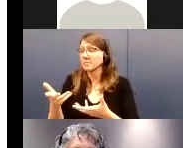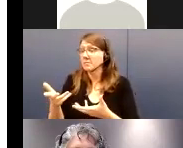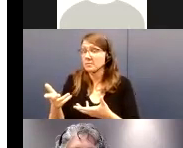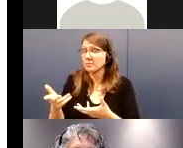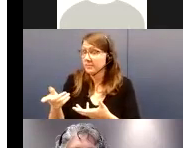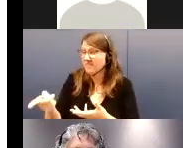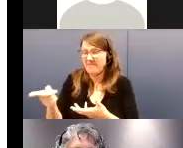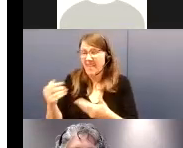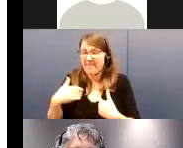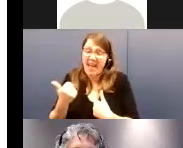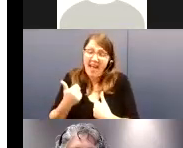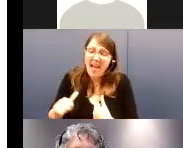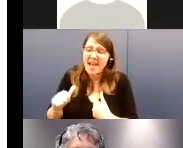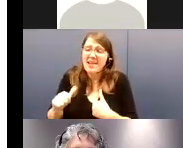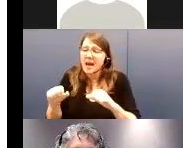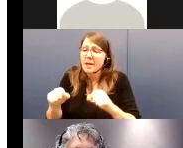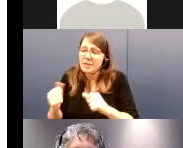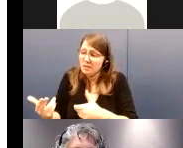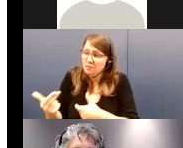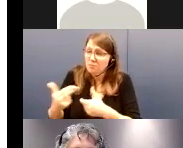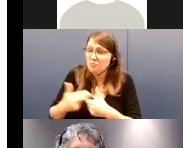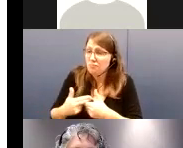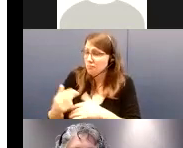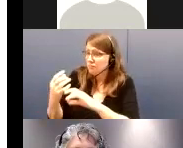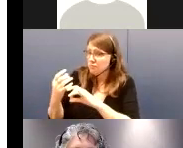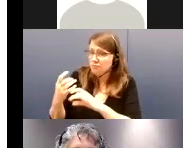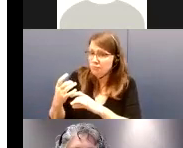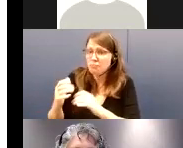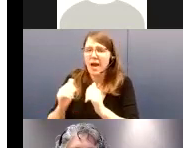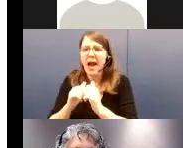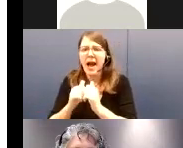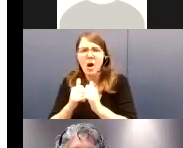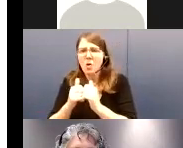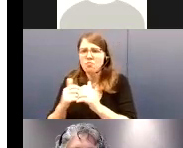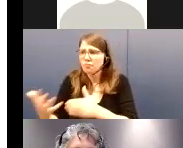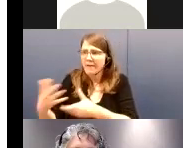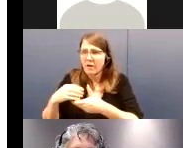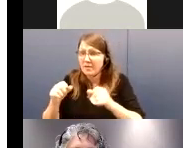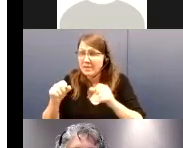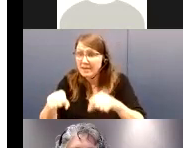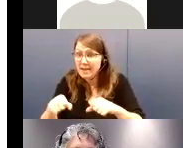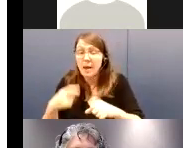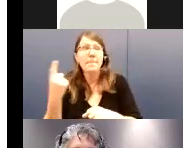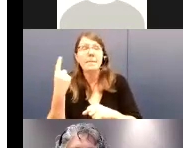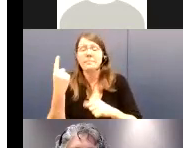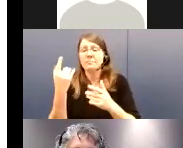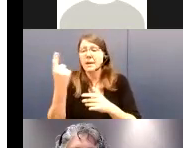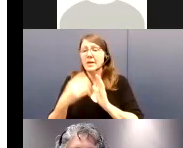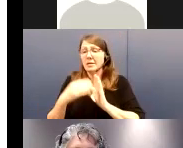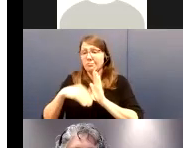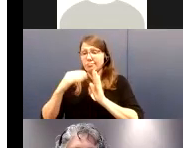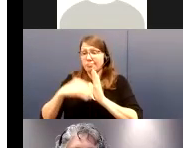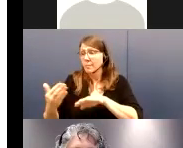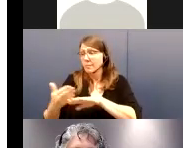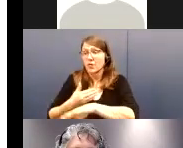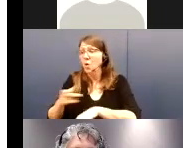any way, shape, or form? How do we want to involve them in this? Is there something that was documented previously that says we know what their wishes are? We